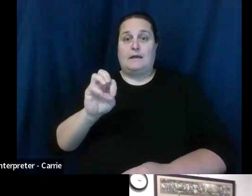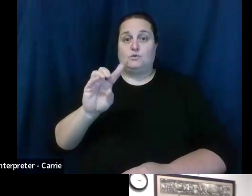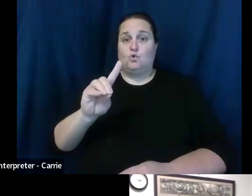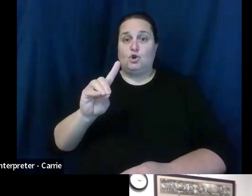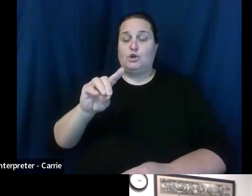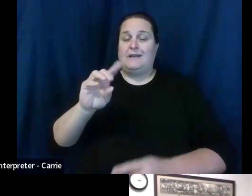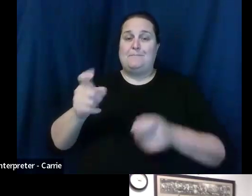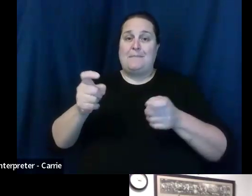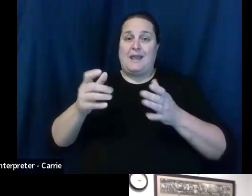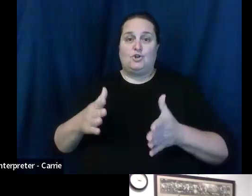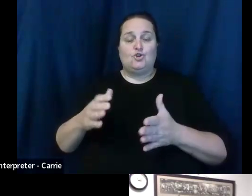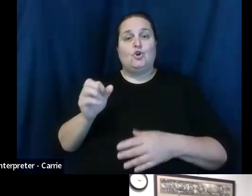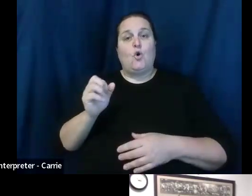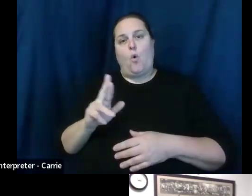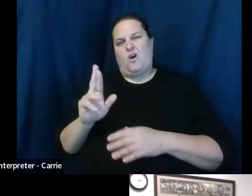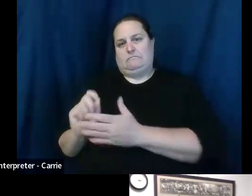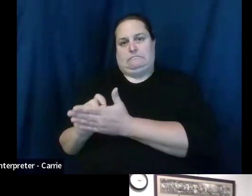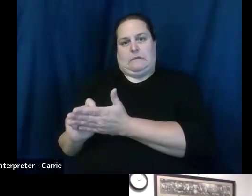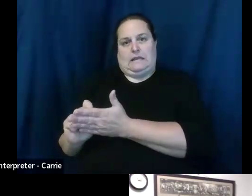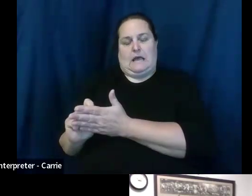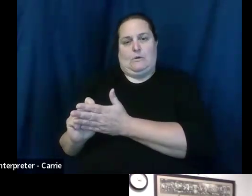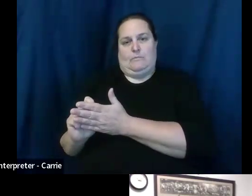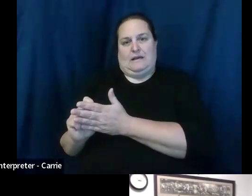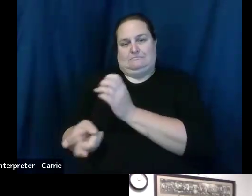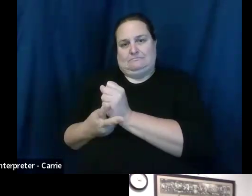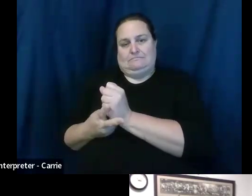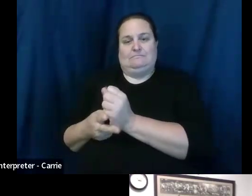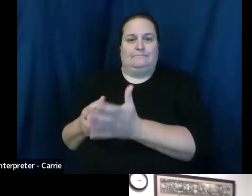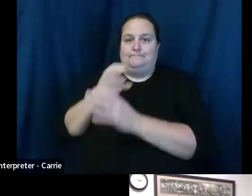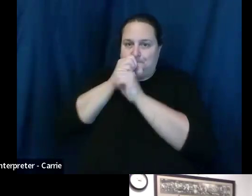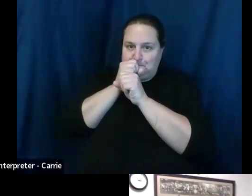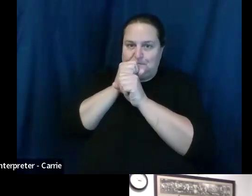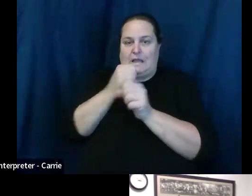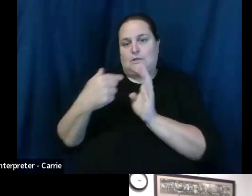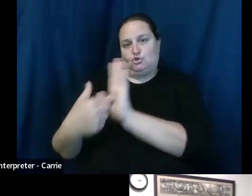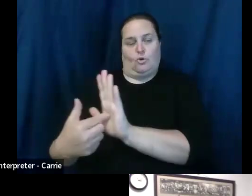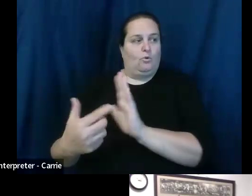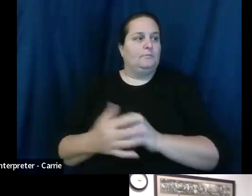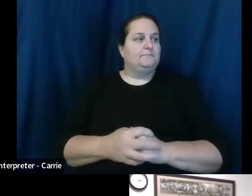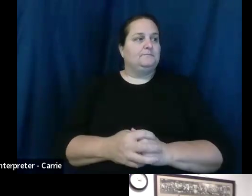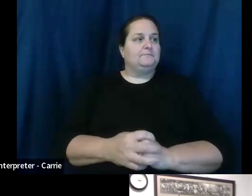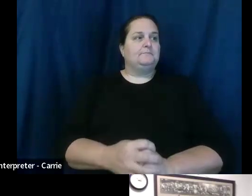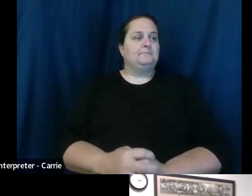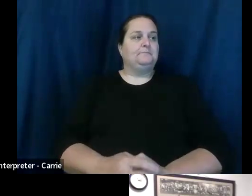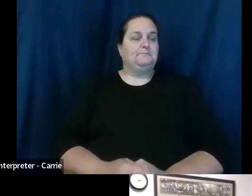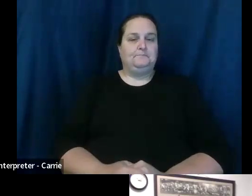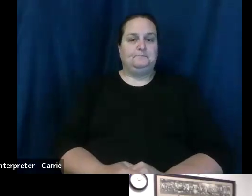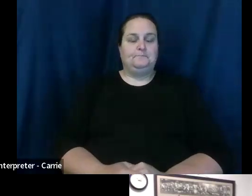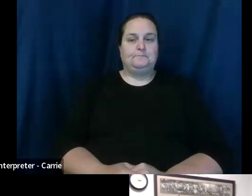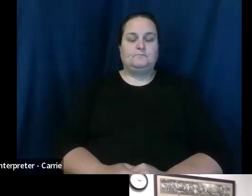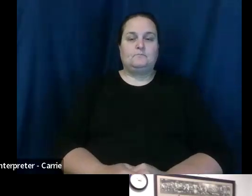just 8 characters long, 1 number, 1 letter. It's relatively simple compared to some places that ask you to pick out a lot of different